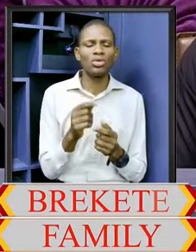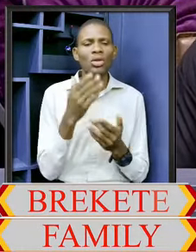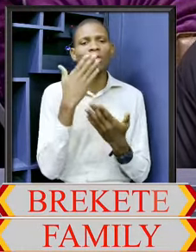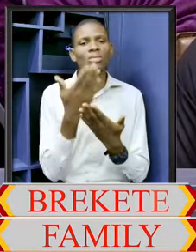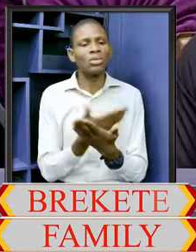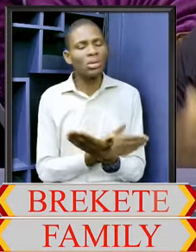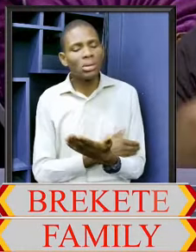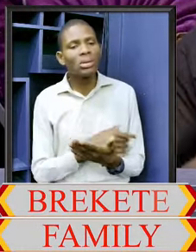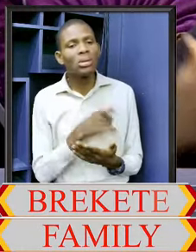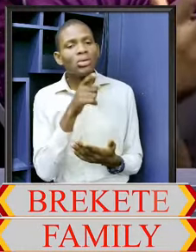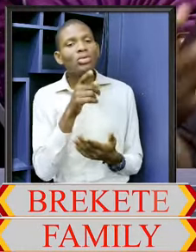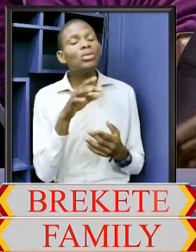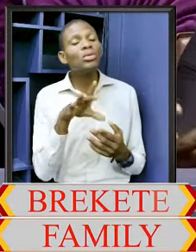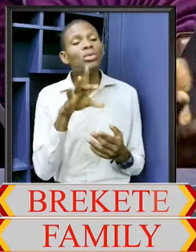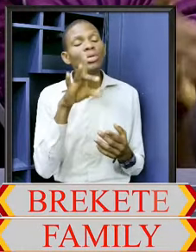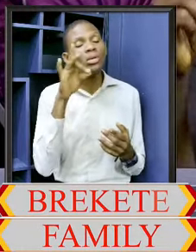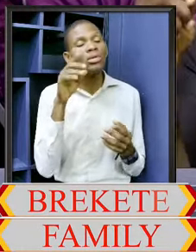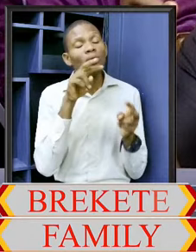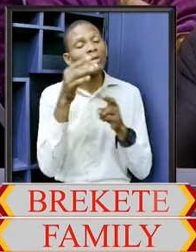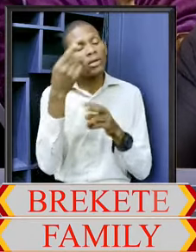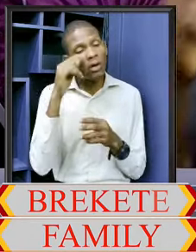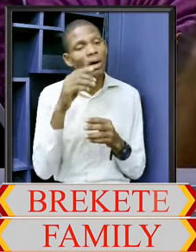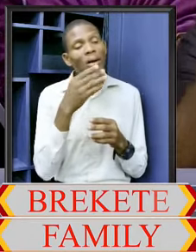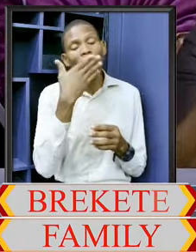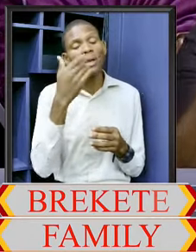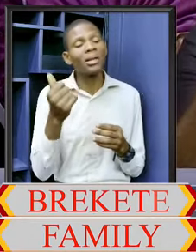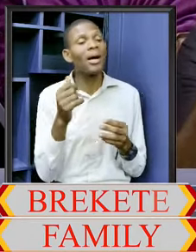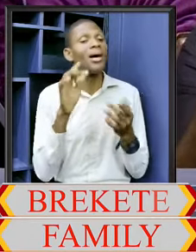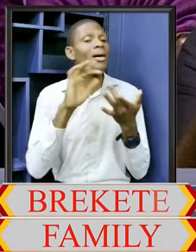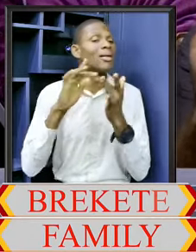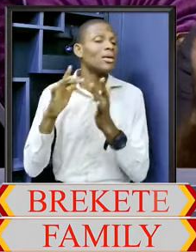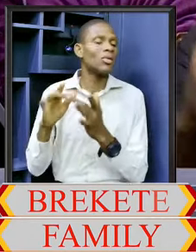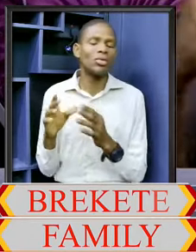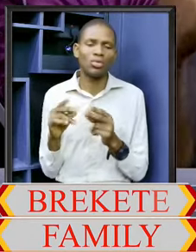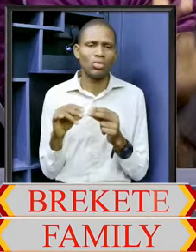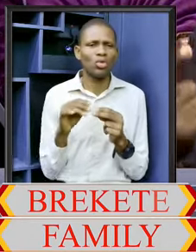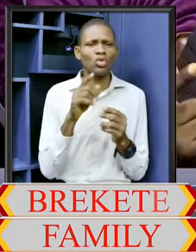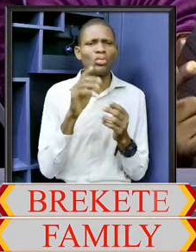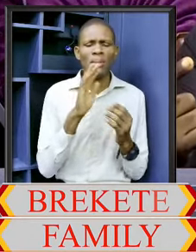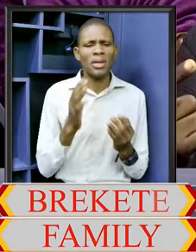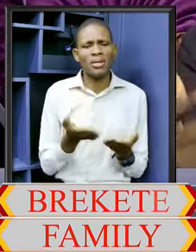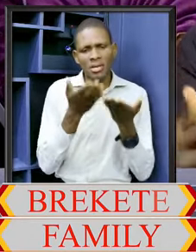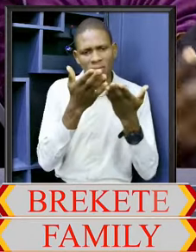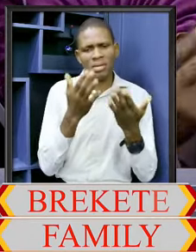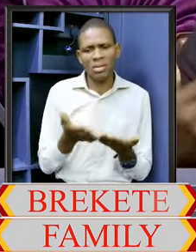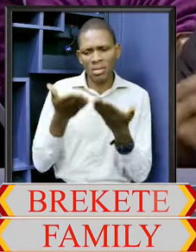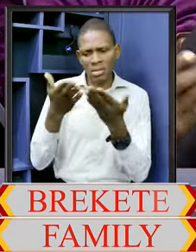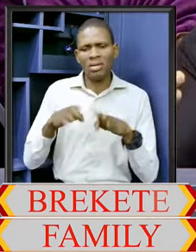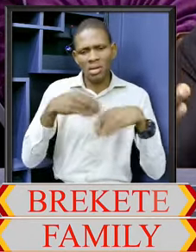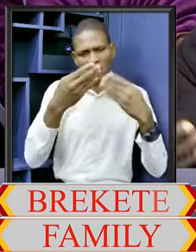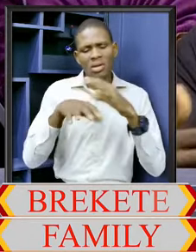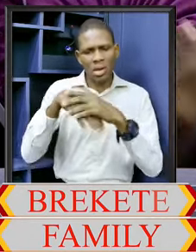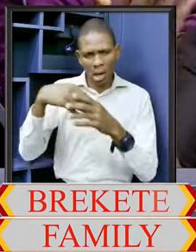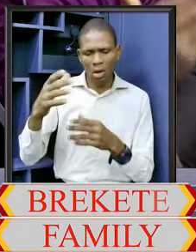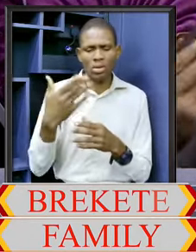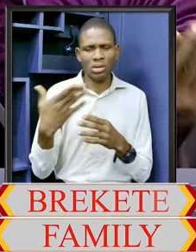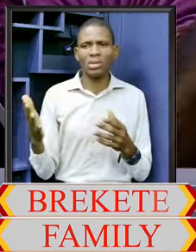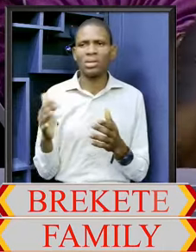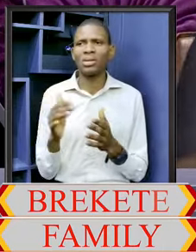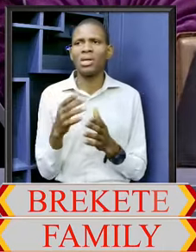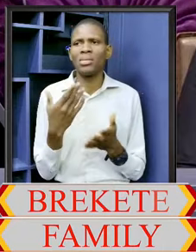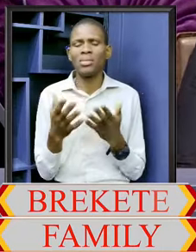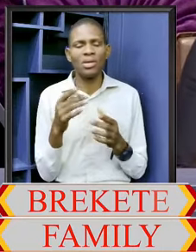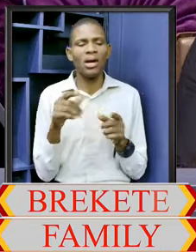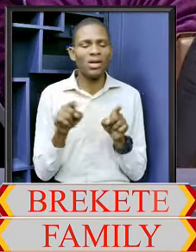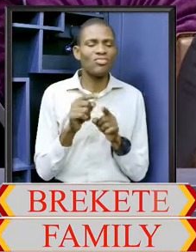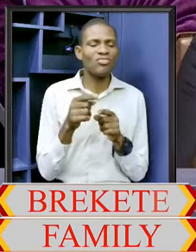that. You must be offering something that is of value, no matter how small that value is, but it's of value. So you they meet people. Sometimes a gist go